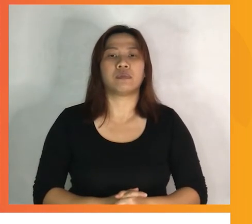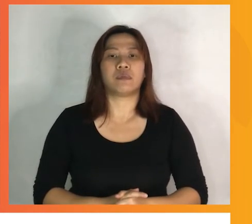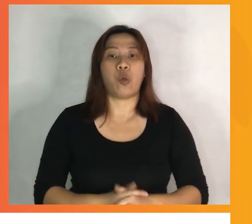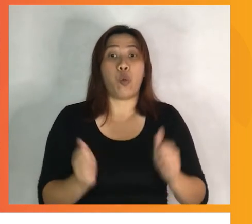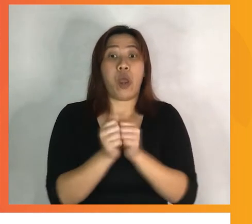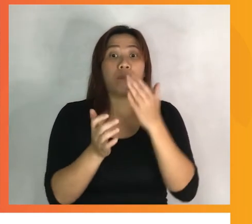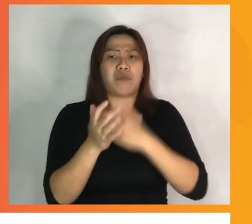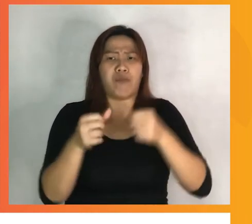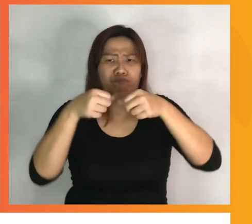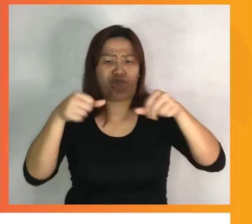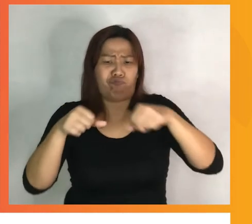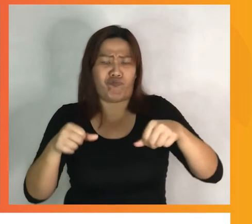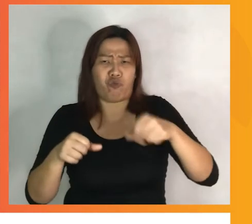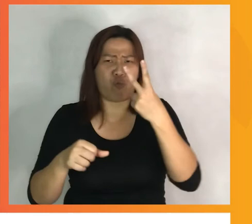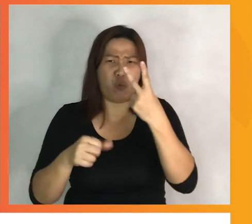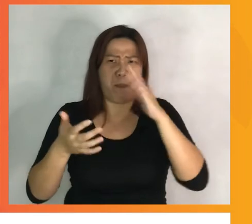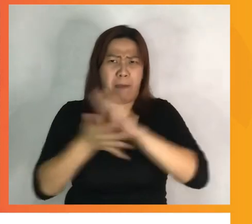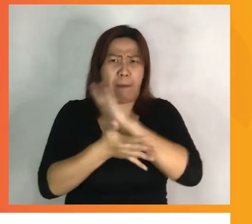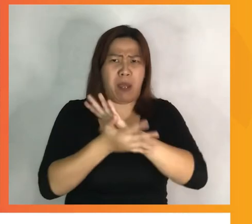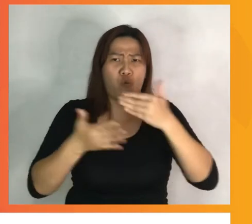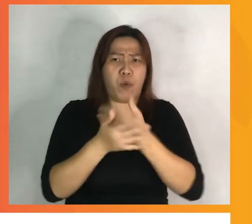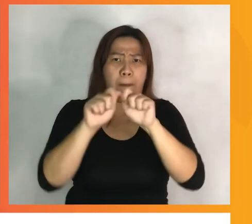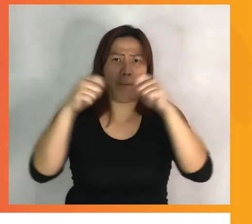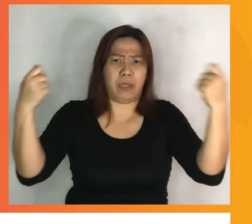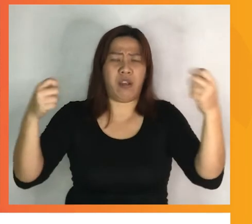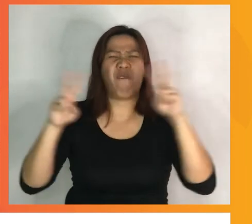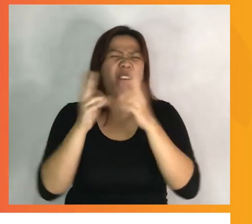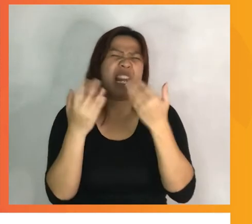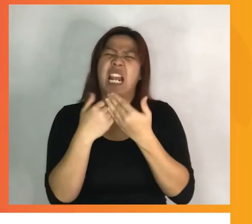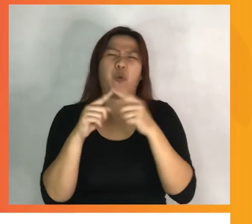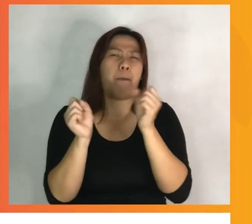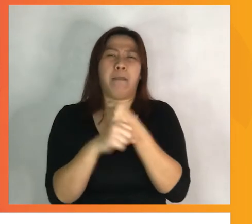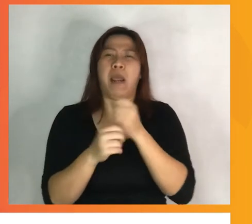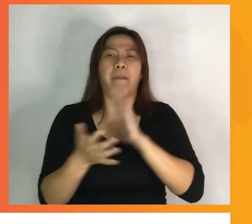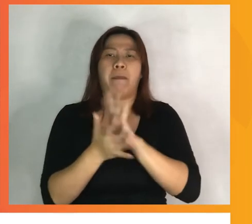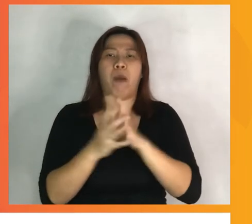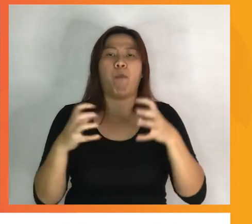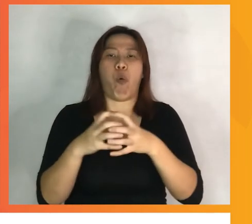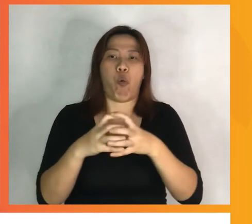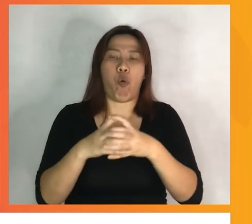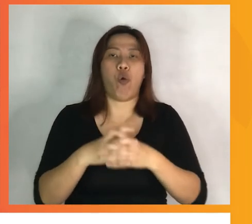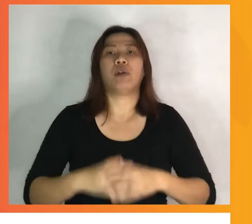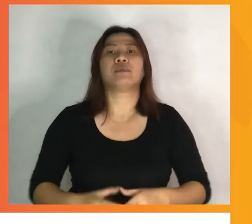With some tape and 2 sheets of newspaper, it's very easy to fashion paper balls.